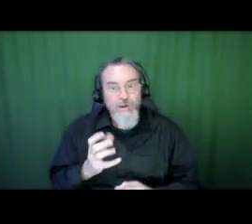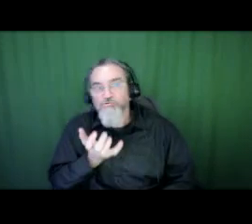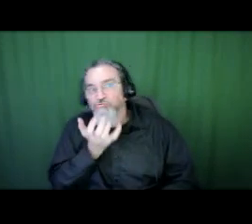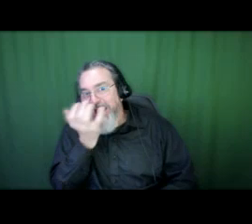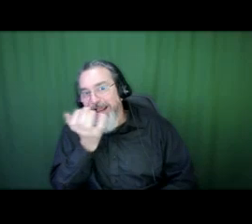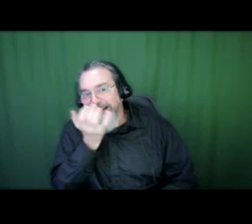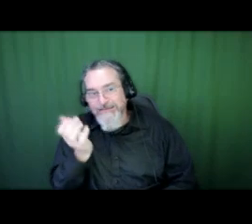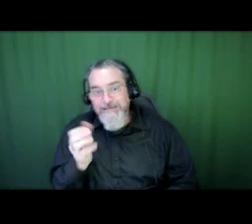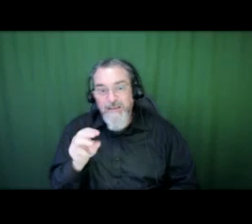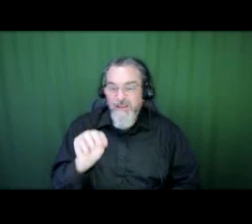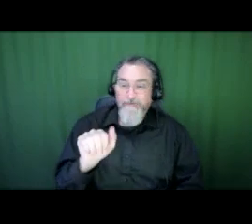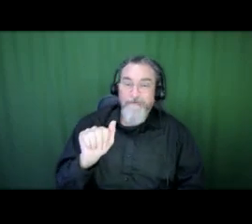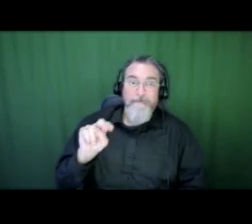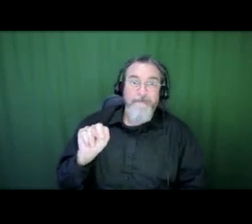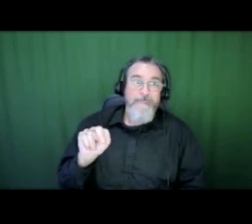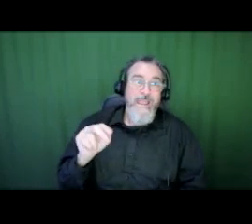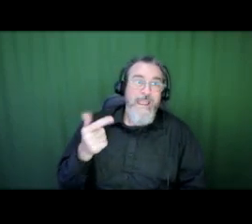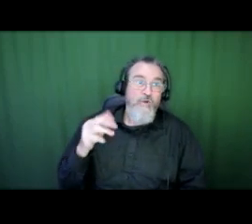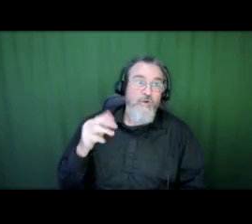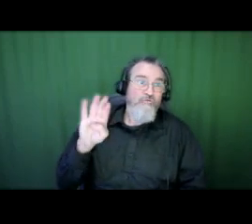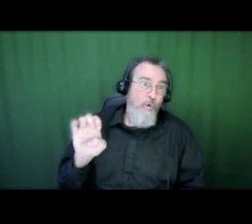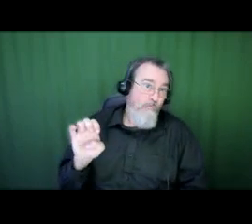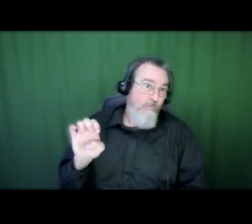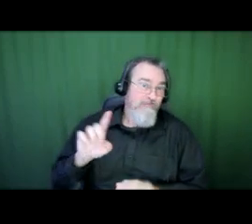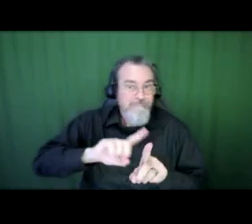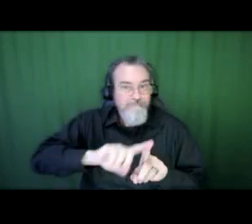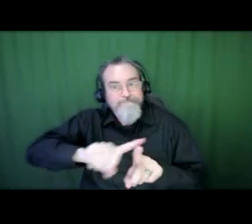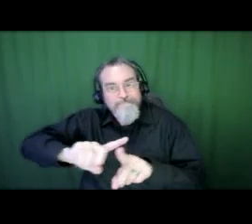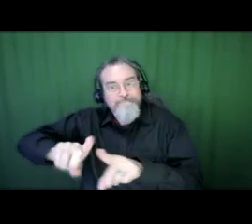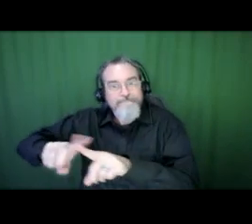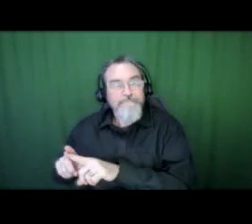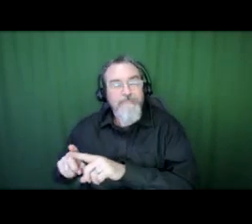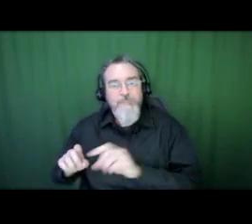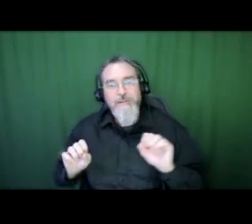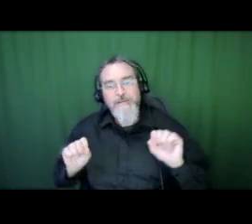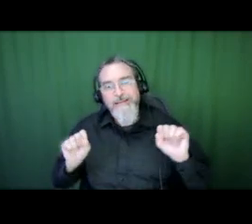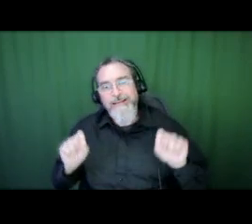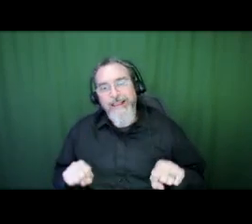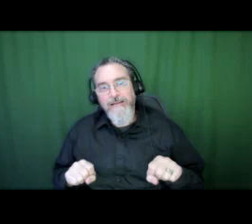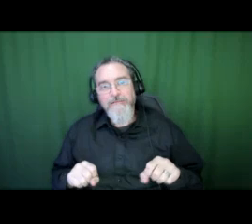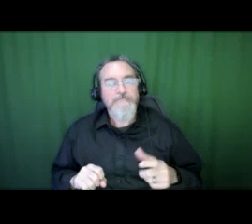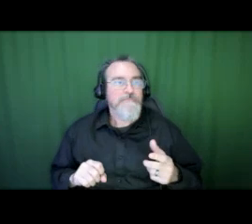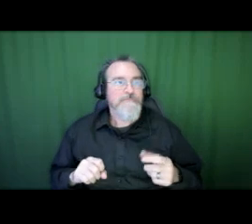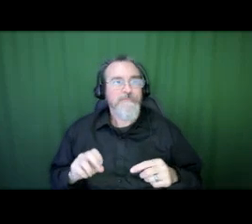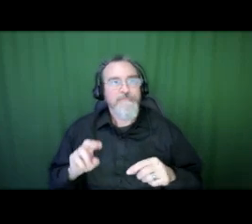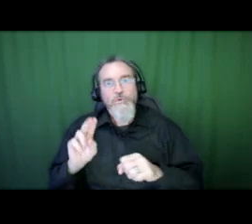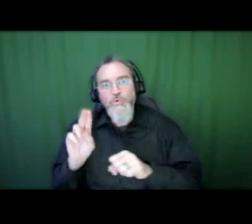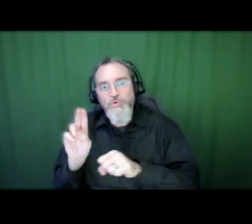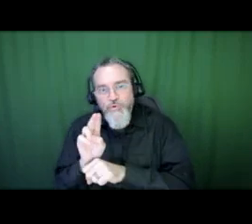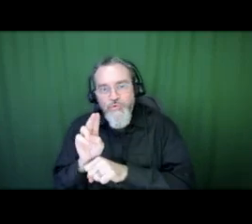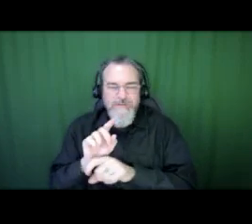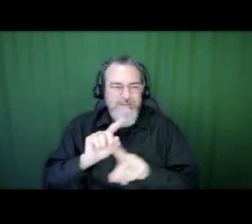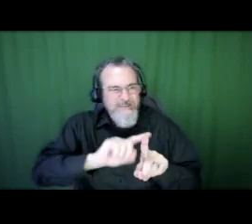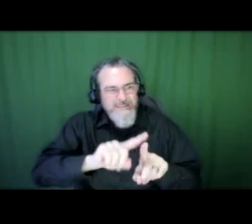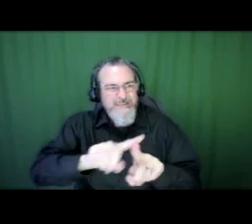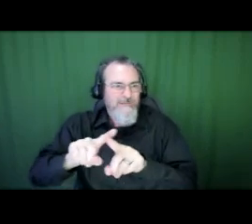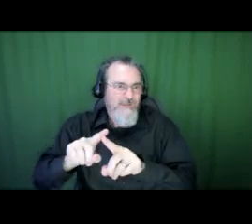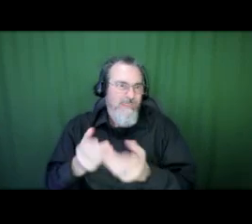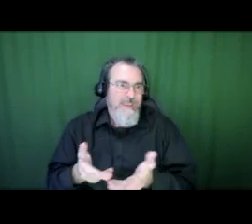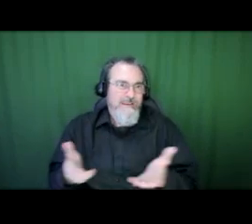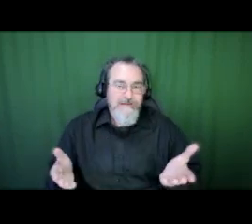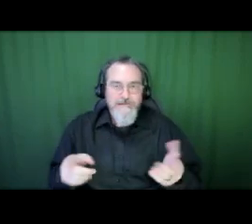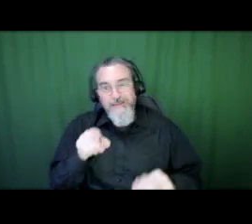mangroves, perhaps, maybe not in Louisiana per se, but this is a great graphic that kind of explains it